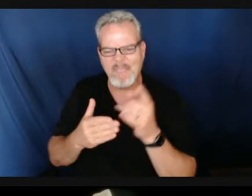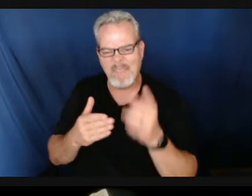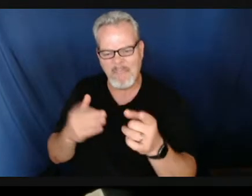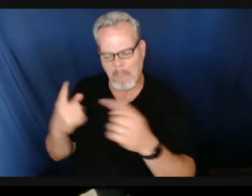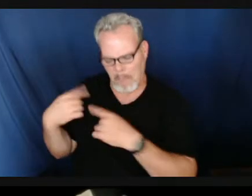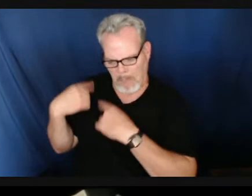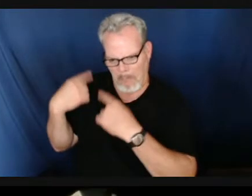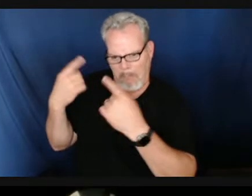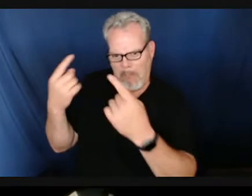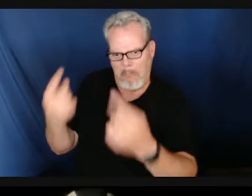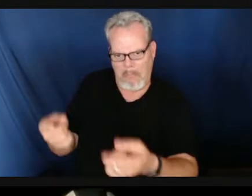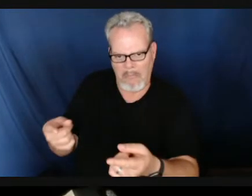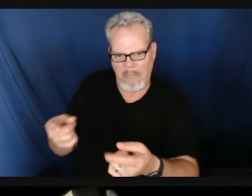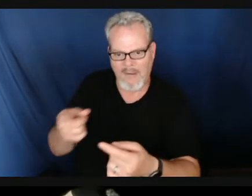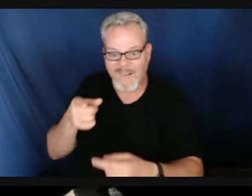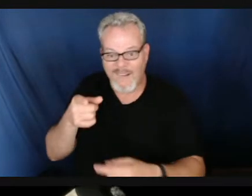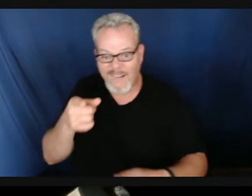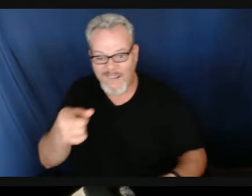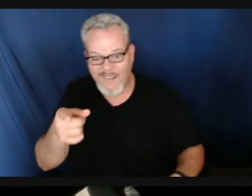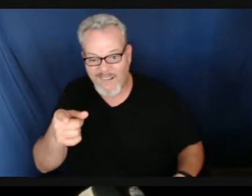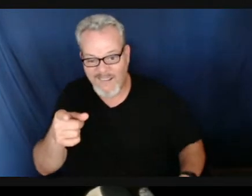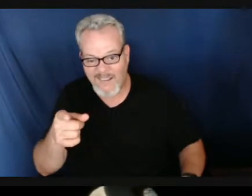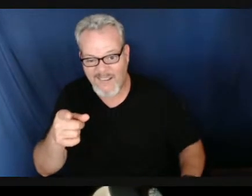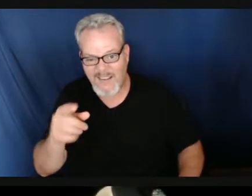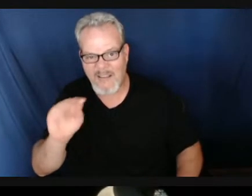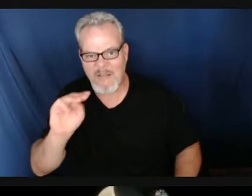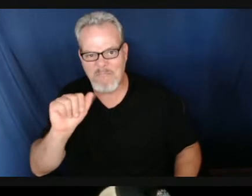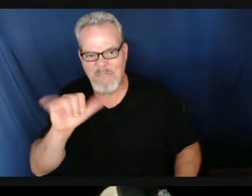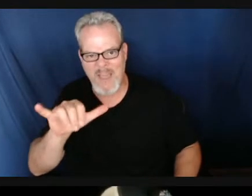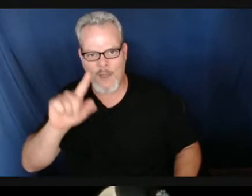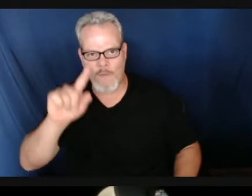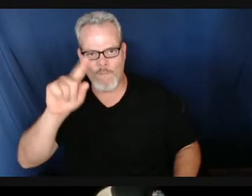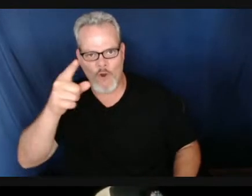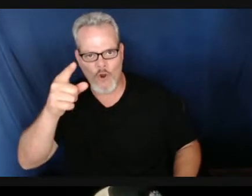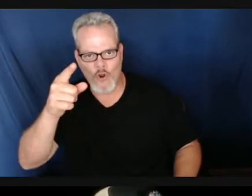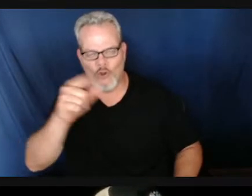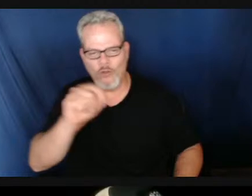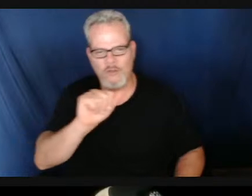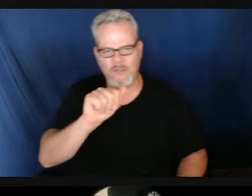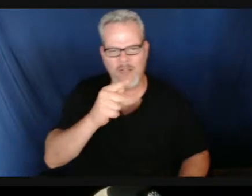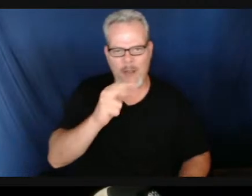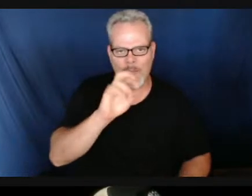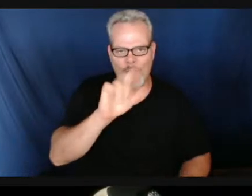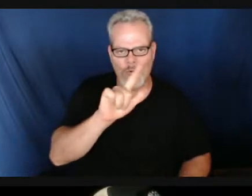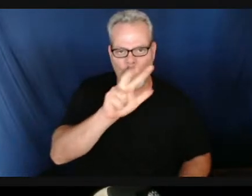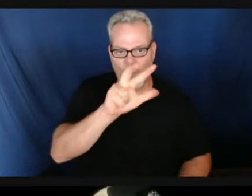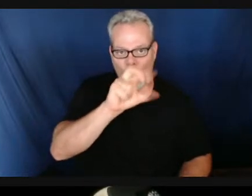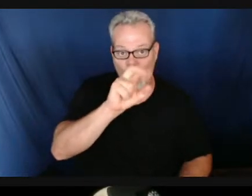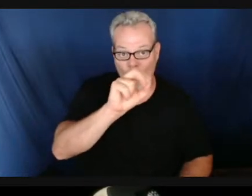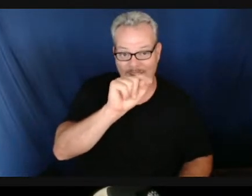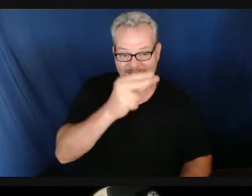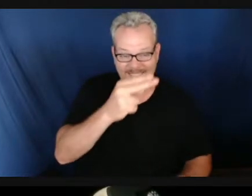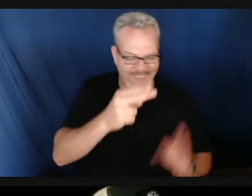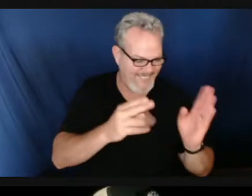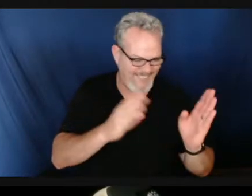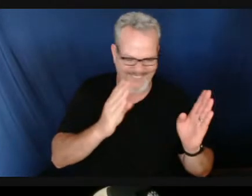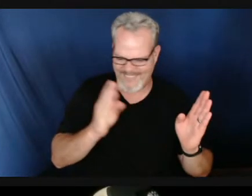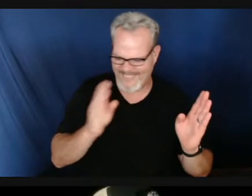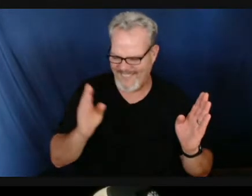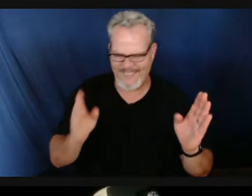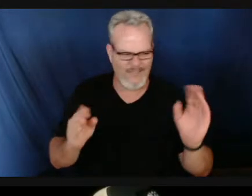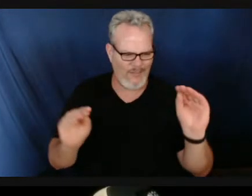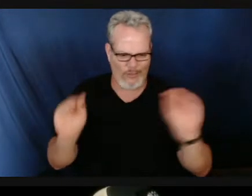I go back, this one's actually May 1st, right? So not quite sure what's going on